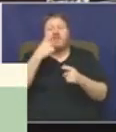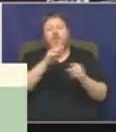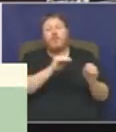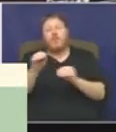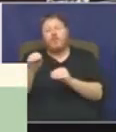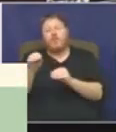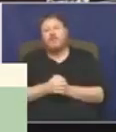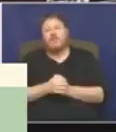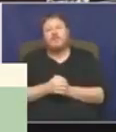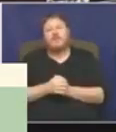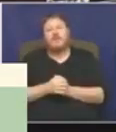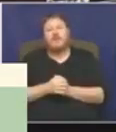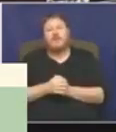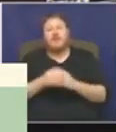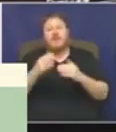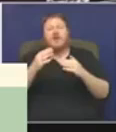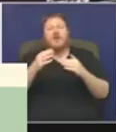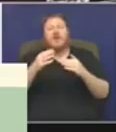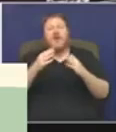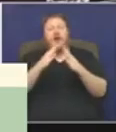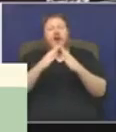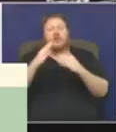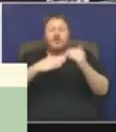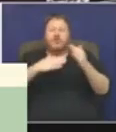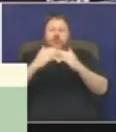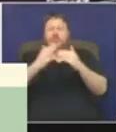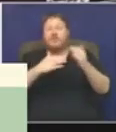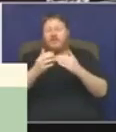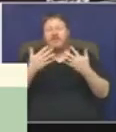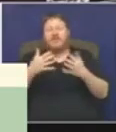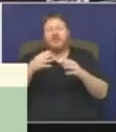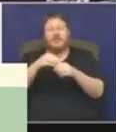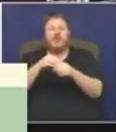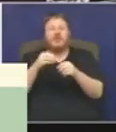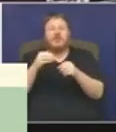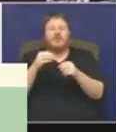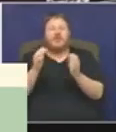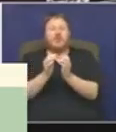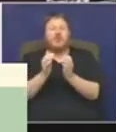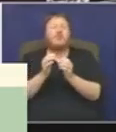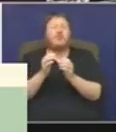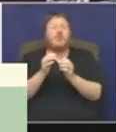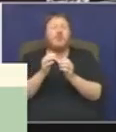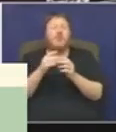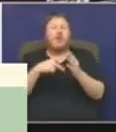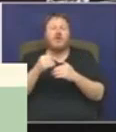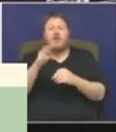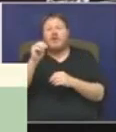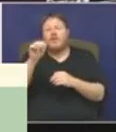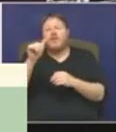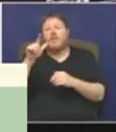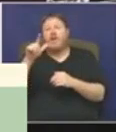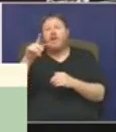Units have been constructed in other smaller projects like the Marlborough Gardens, the Marlborough